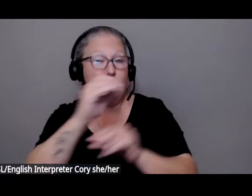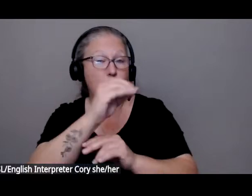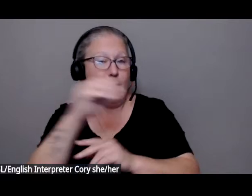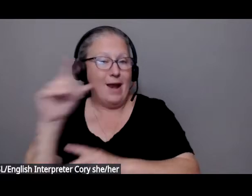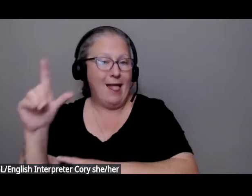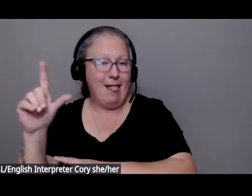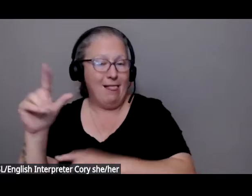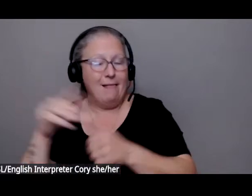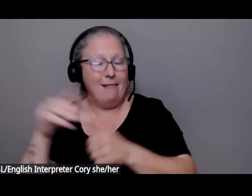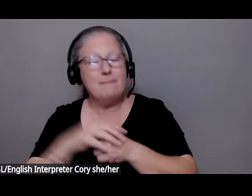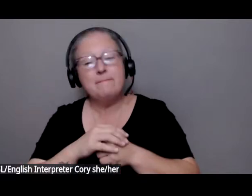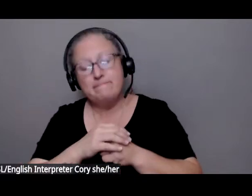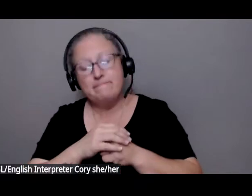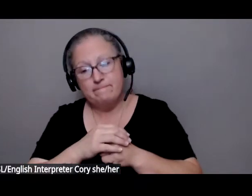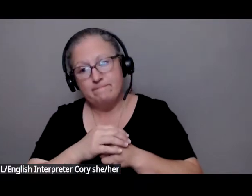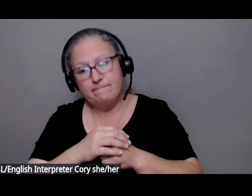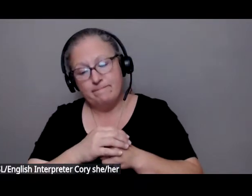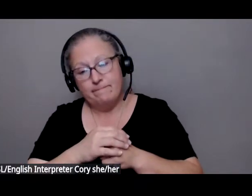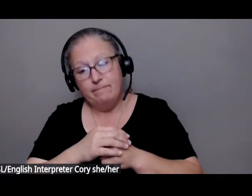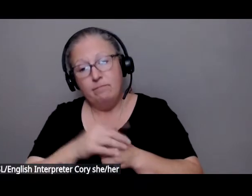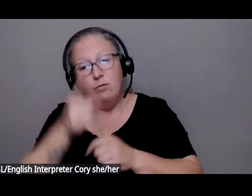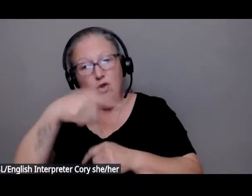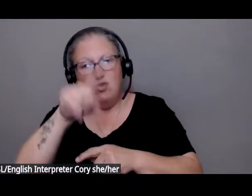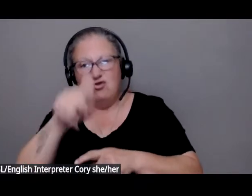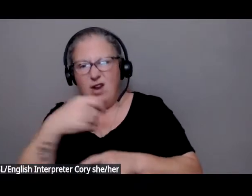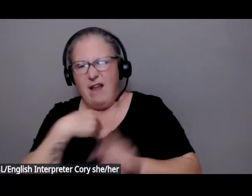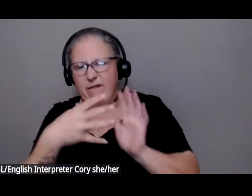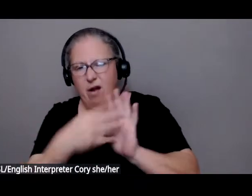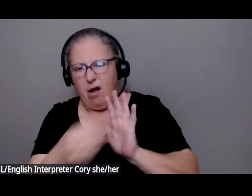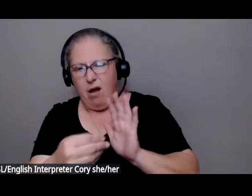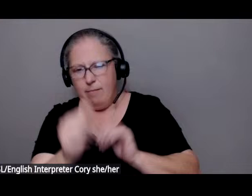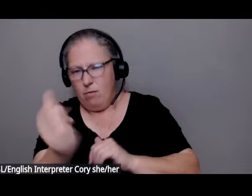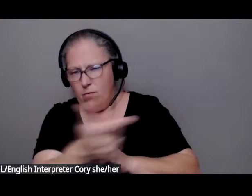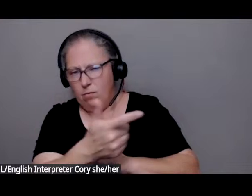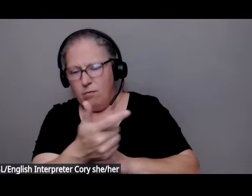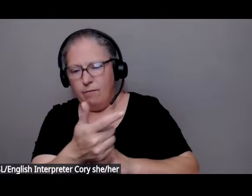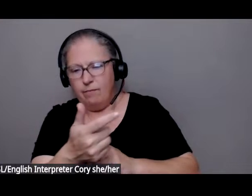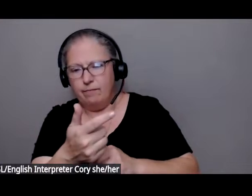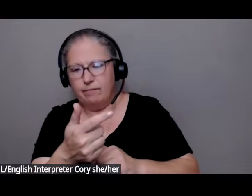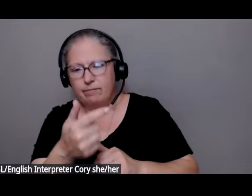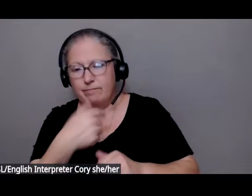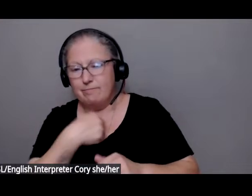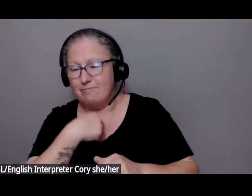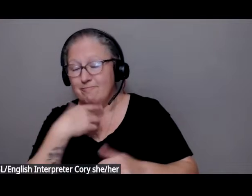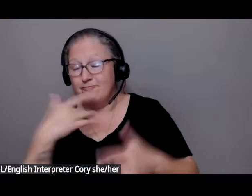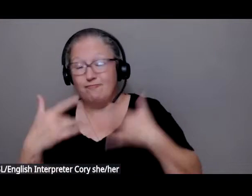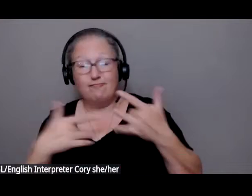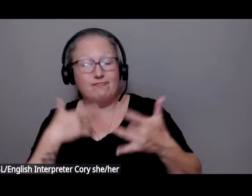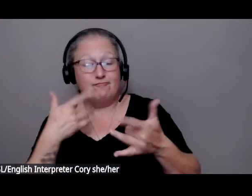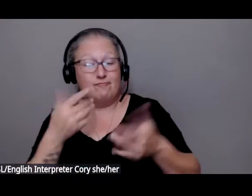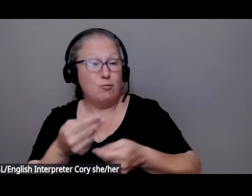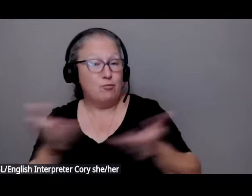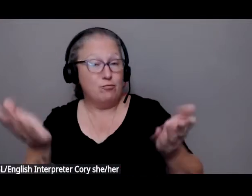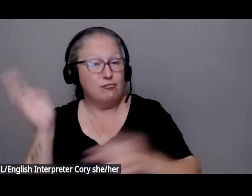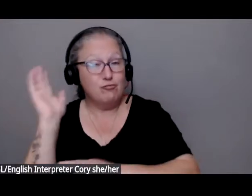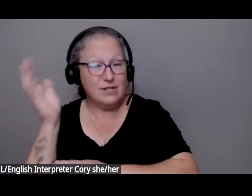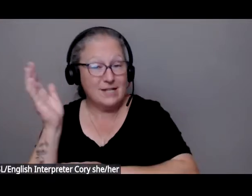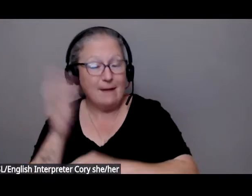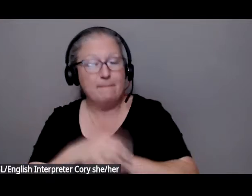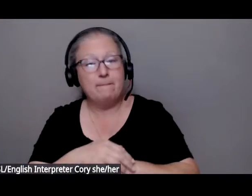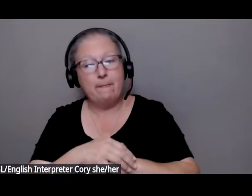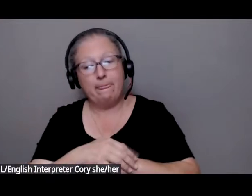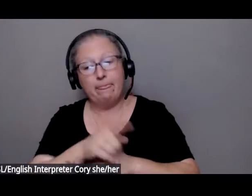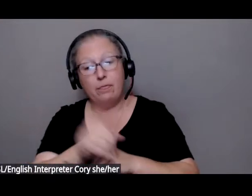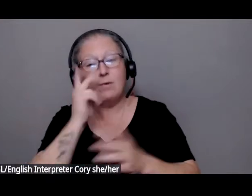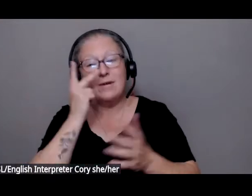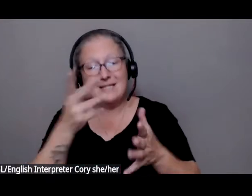L. And you should have a copy. We're overjoyed to present it. And so in that, you'll see